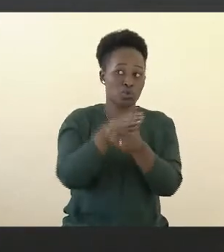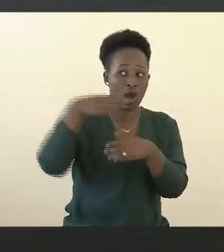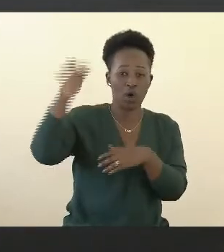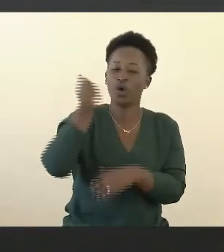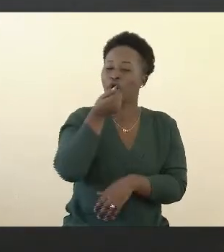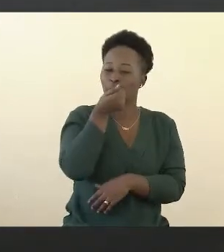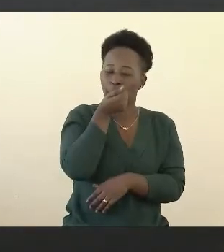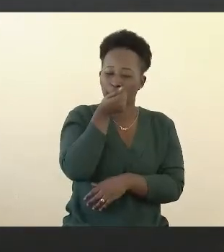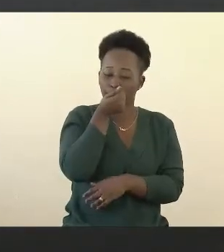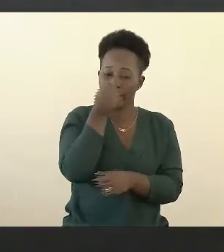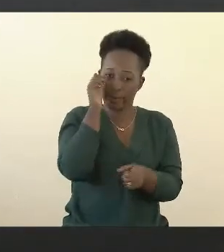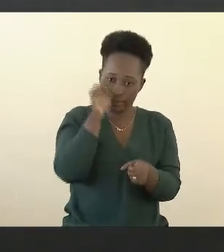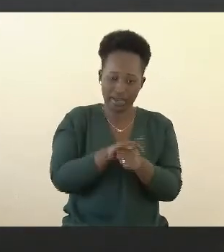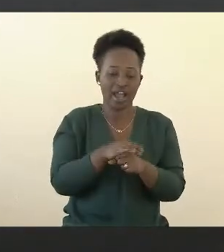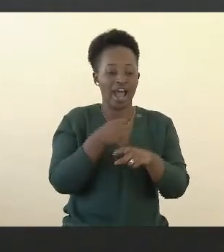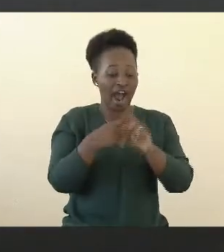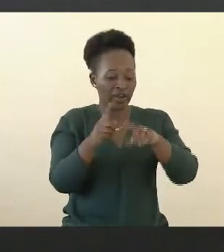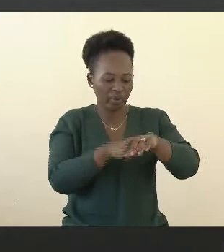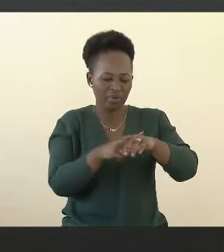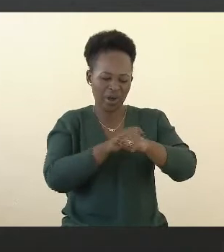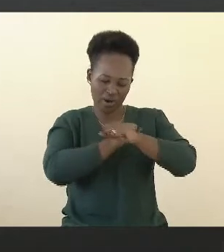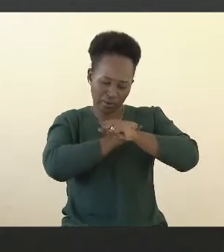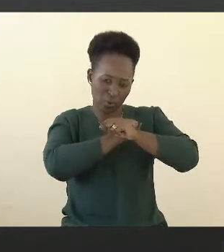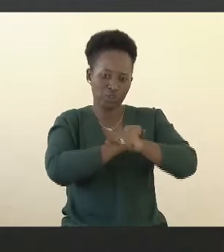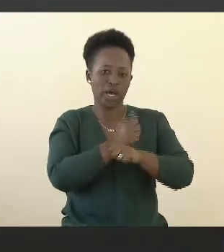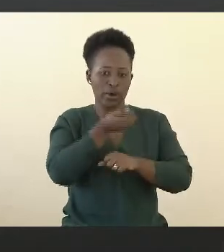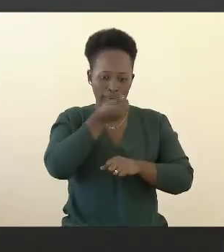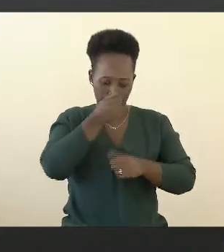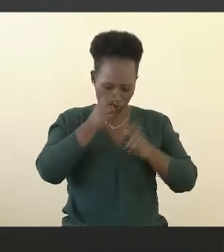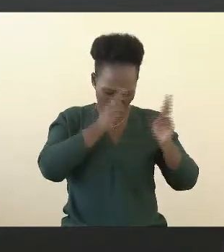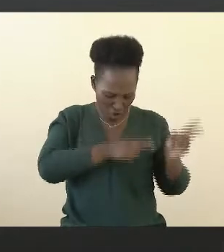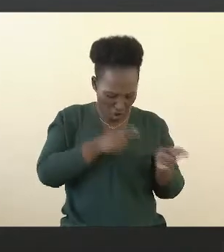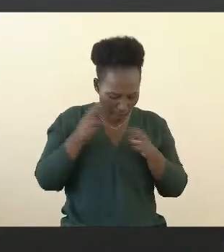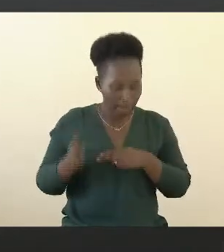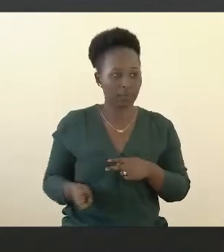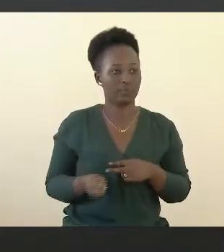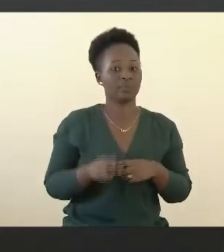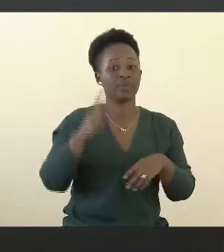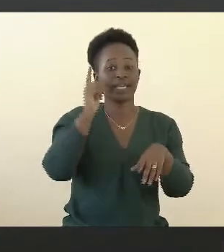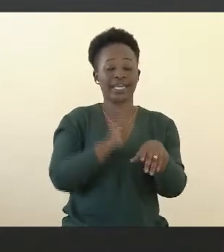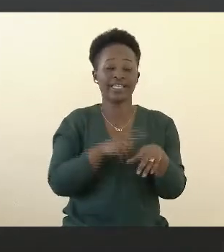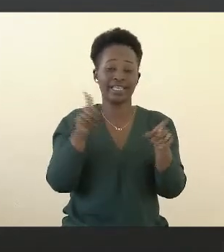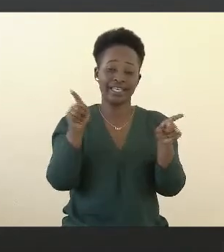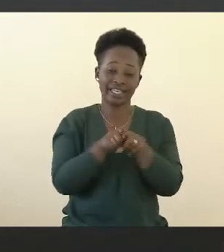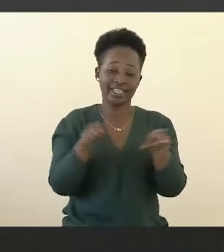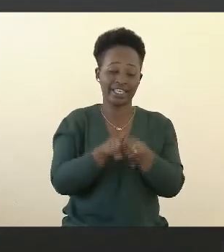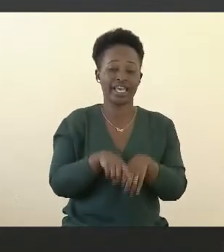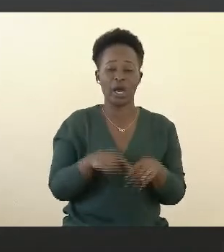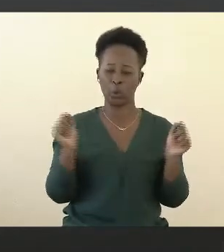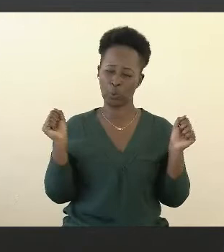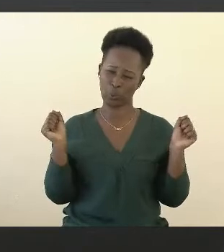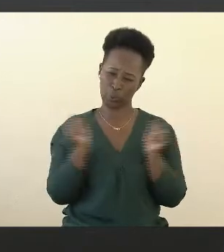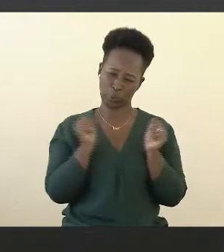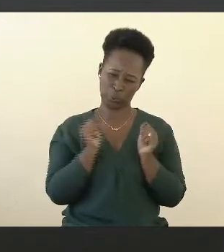all means to return back the body temperature to normal. And once it is too cold, I know some of you have ever went